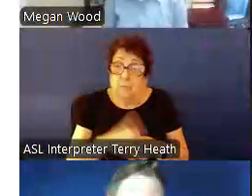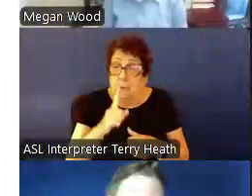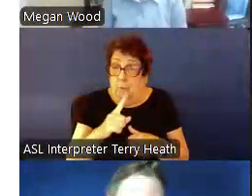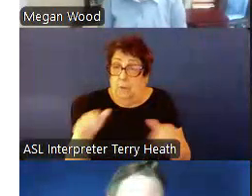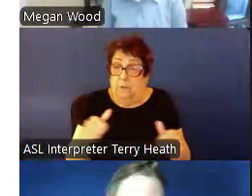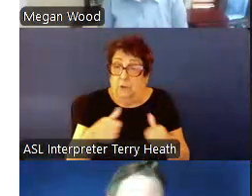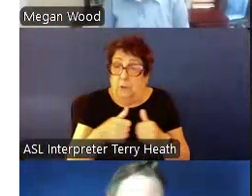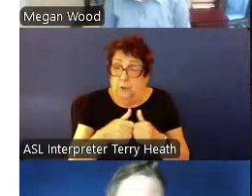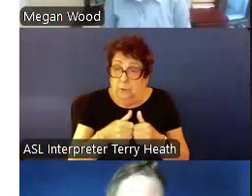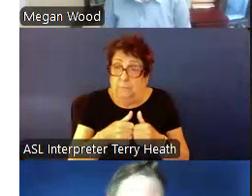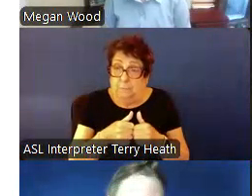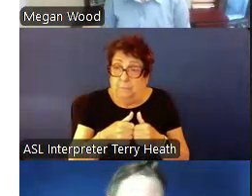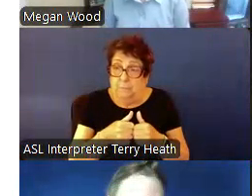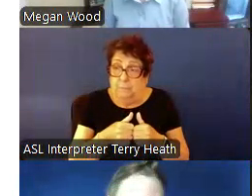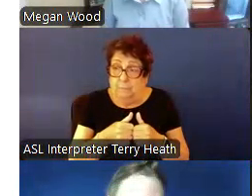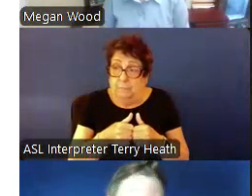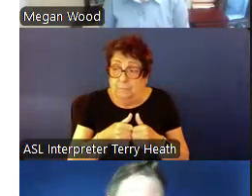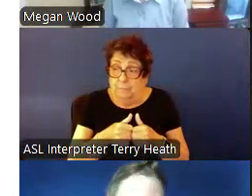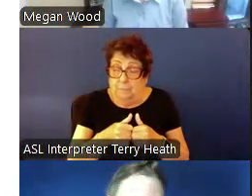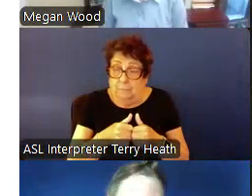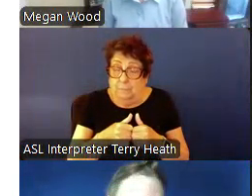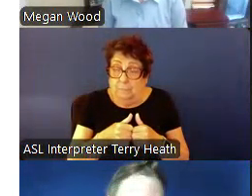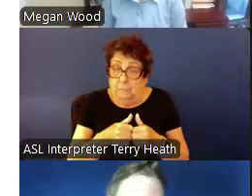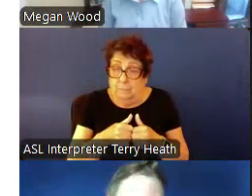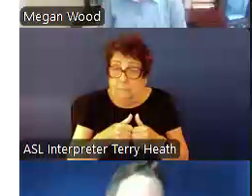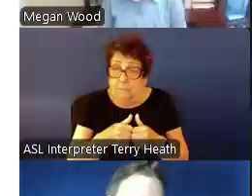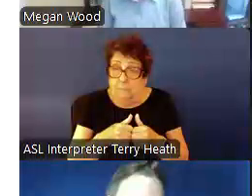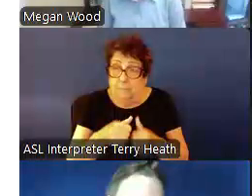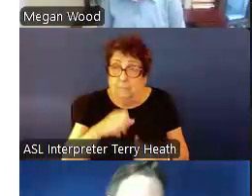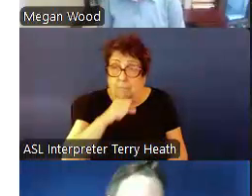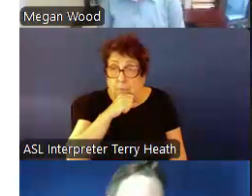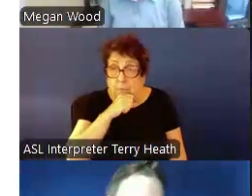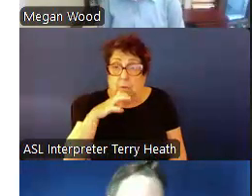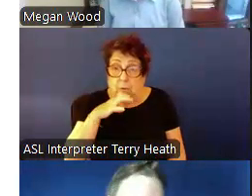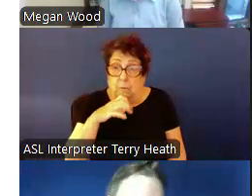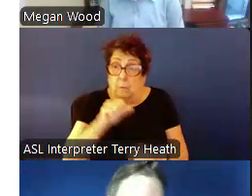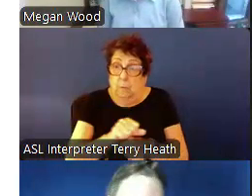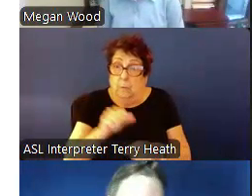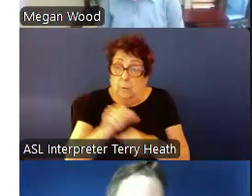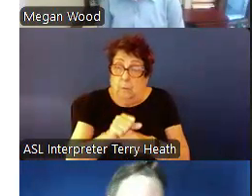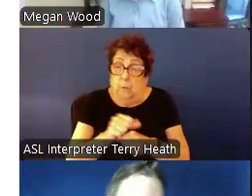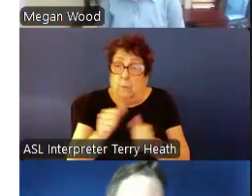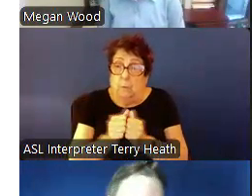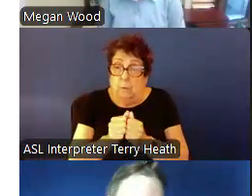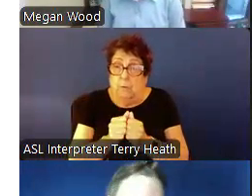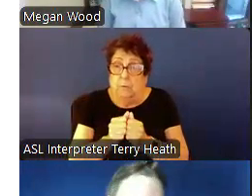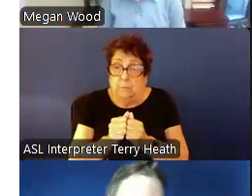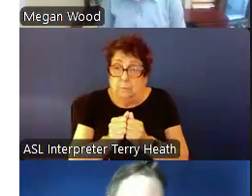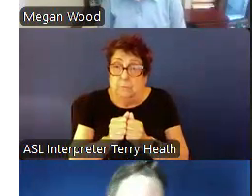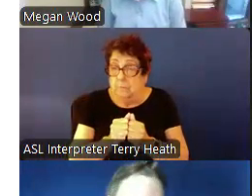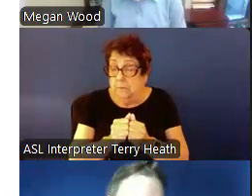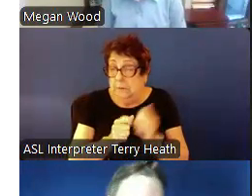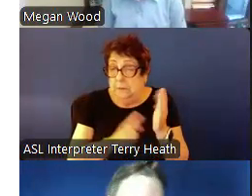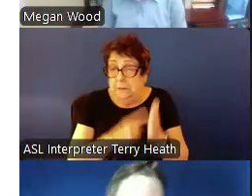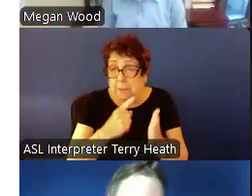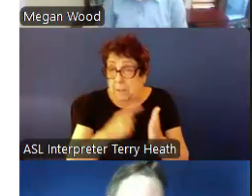that the seniors that we work with, sometimes we can't tell if the